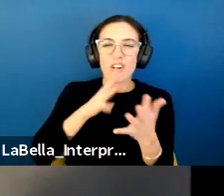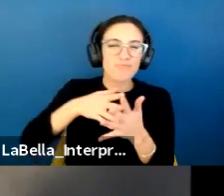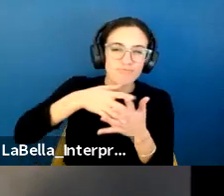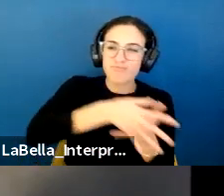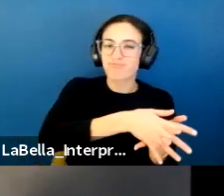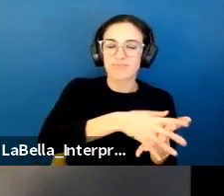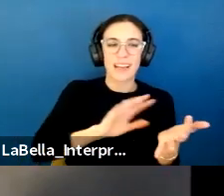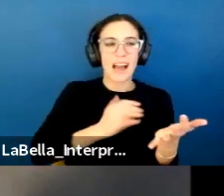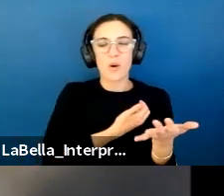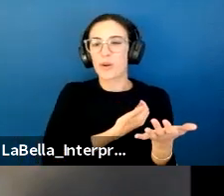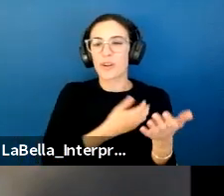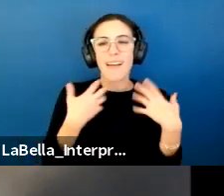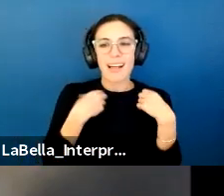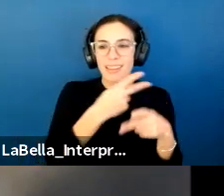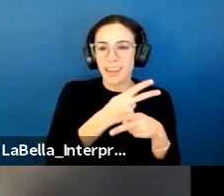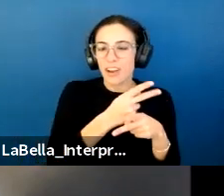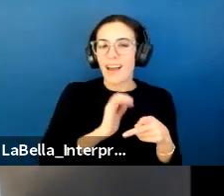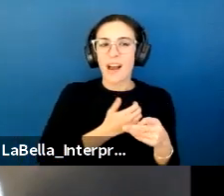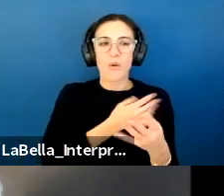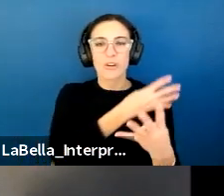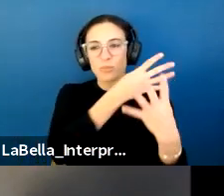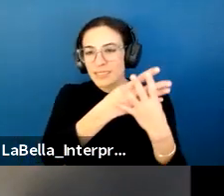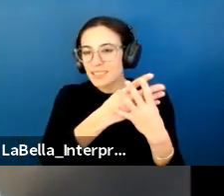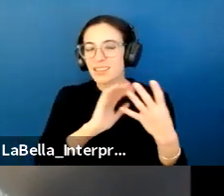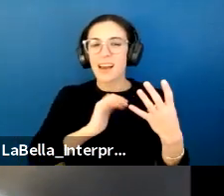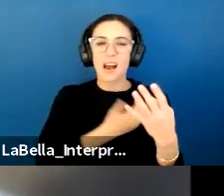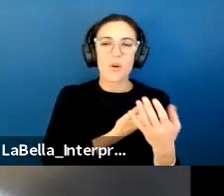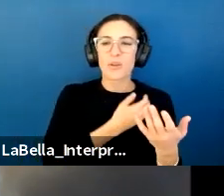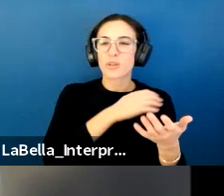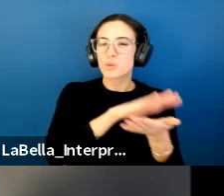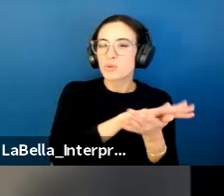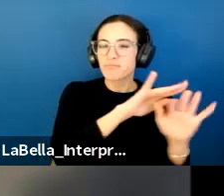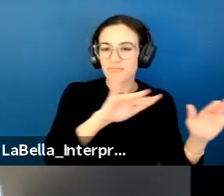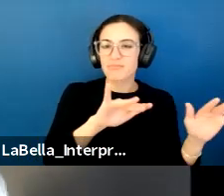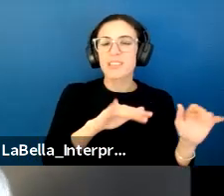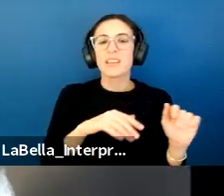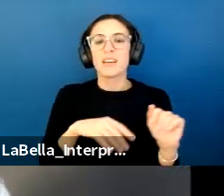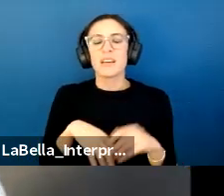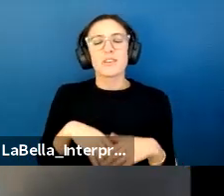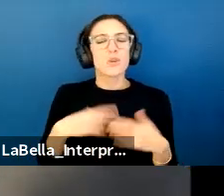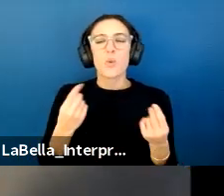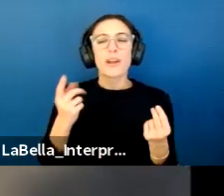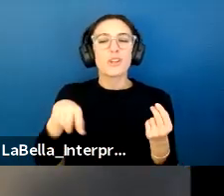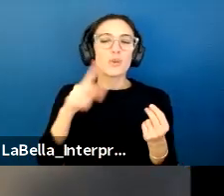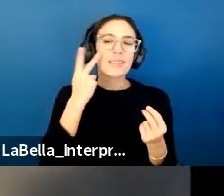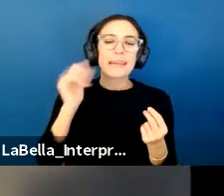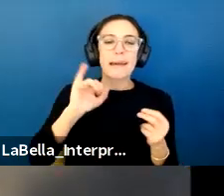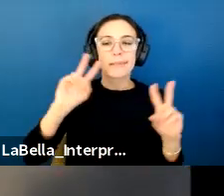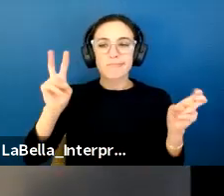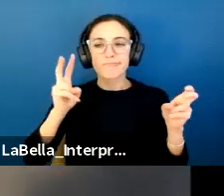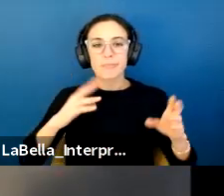disparities, in the kinds of questions we ask. So what do you see as either in the way, if you will,